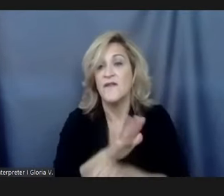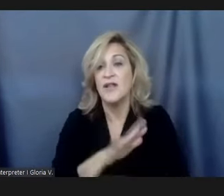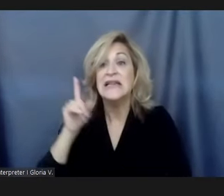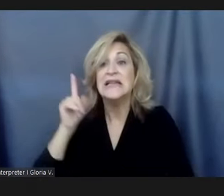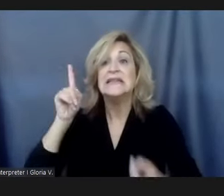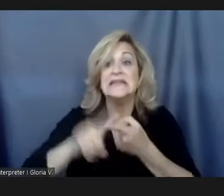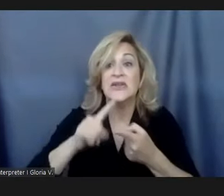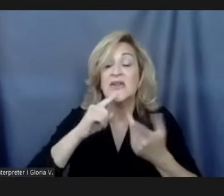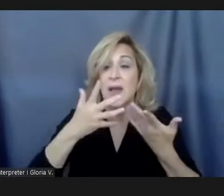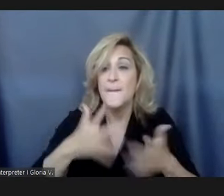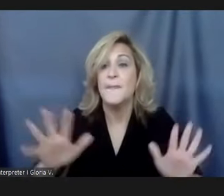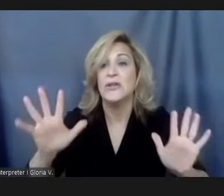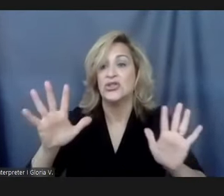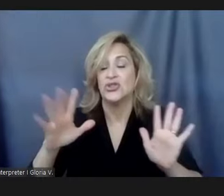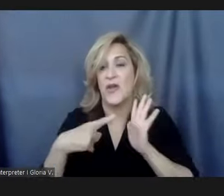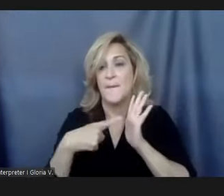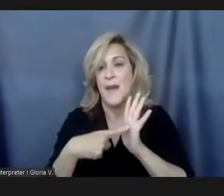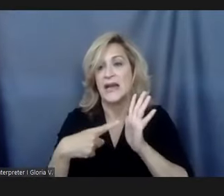the modeling and analysis.